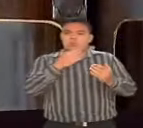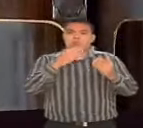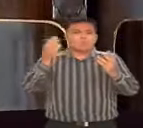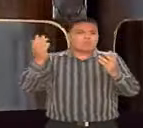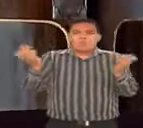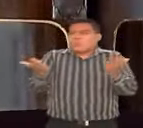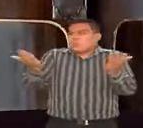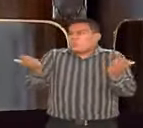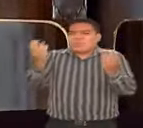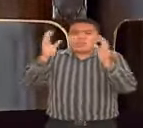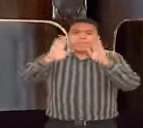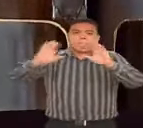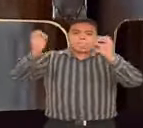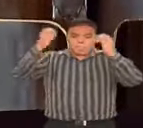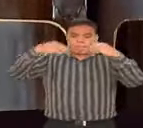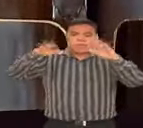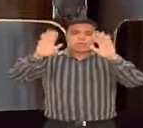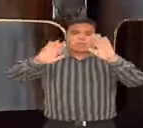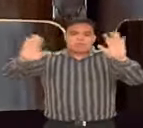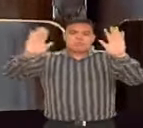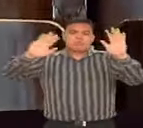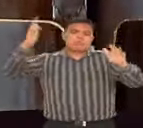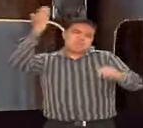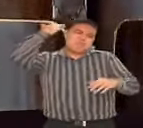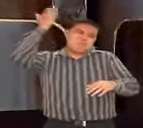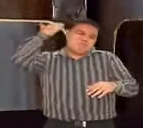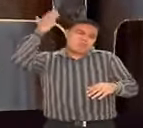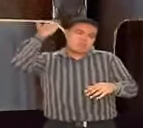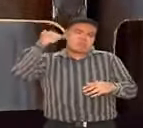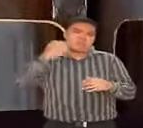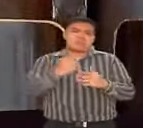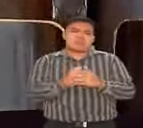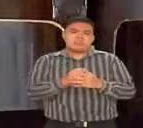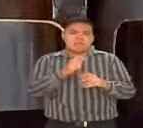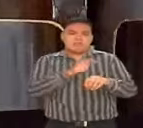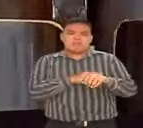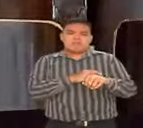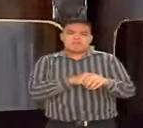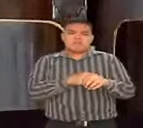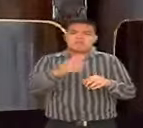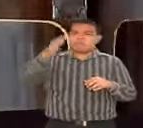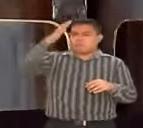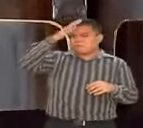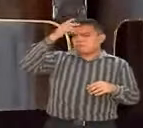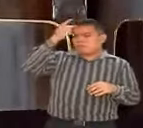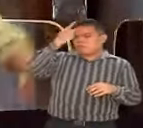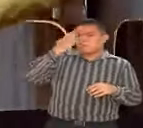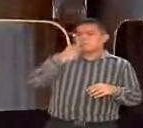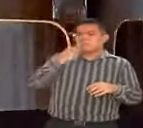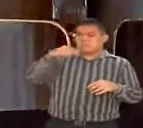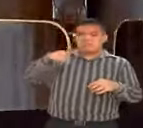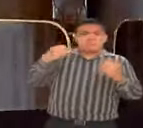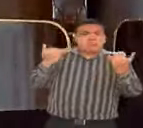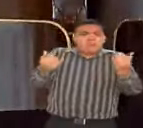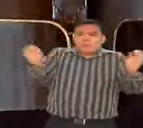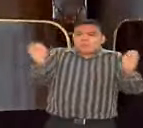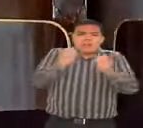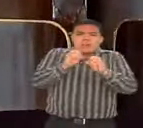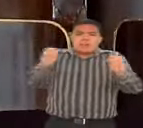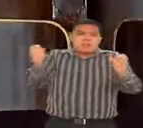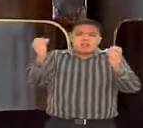ang mga milagro sa among mga apuhan, sa among mga ginikanan? Nganong kami, waamlan